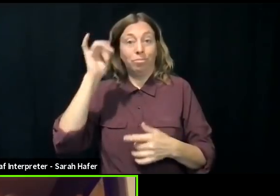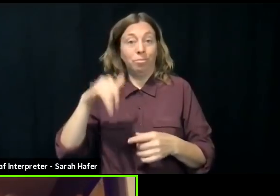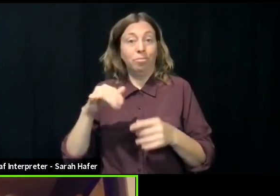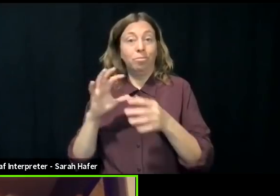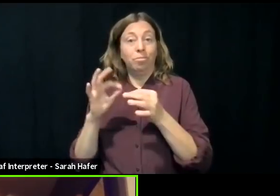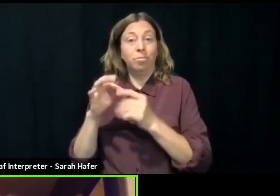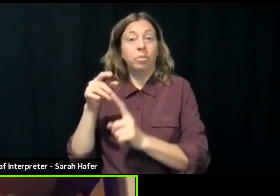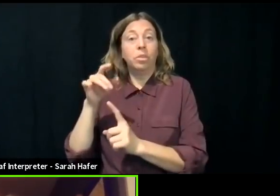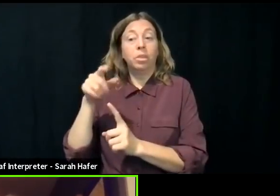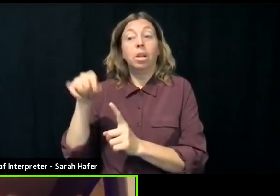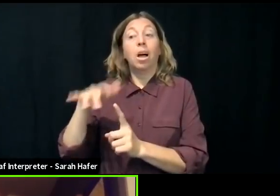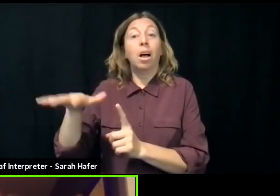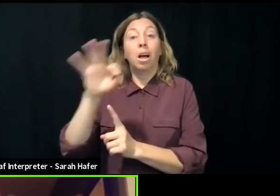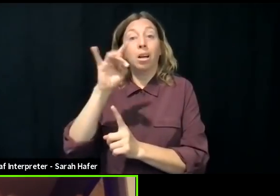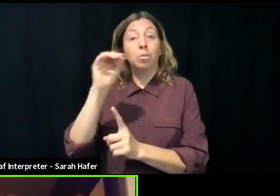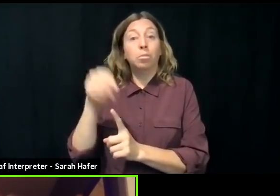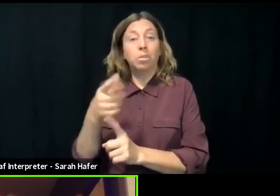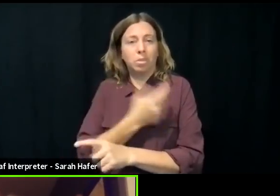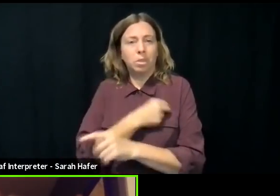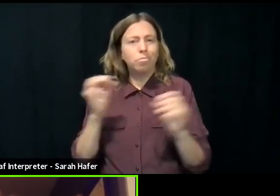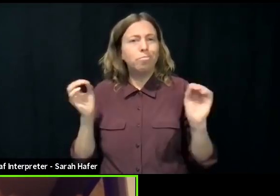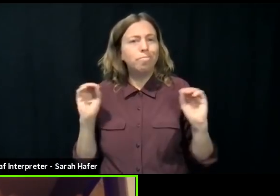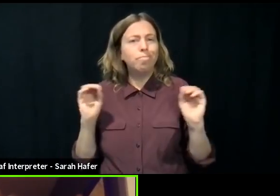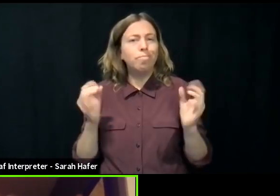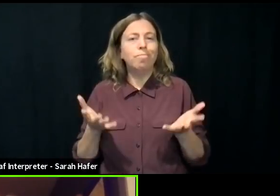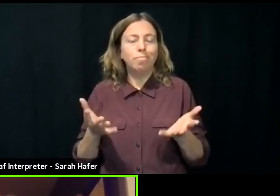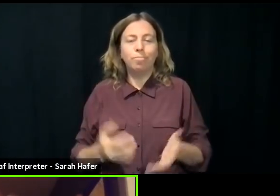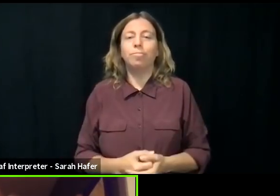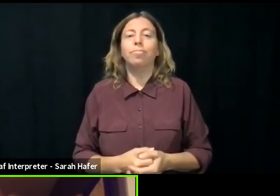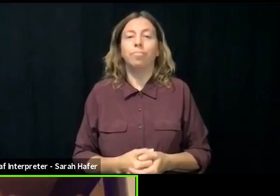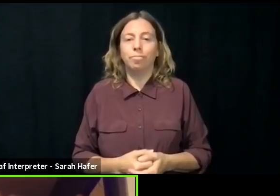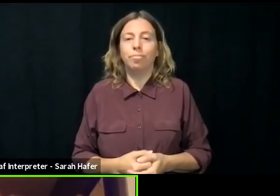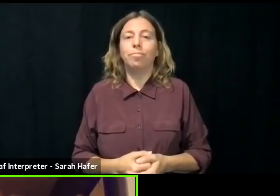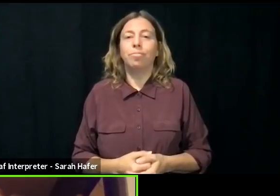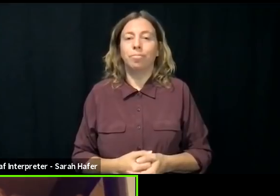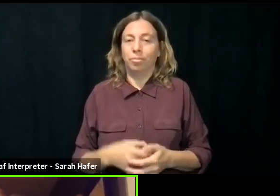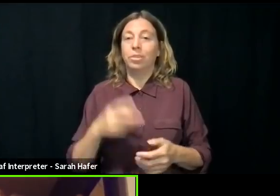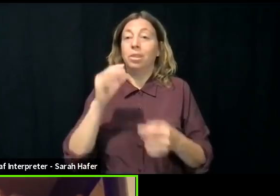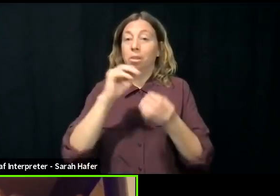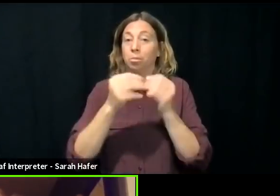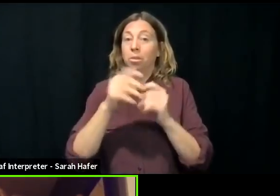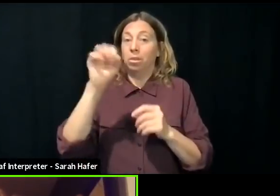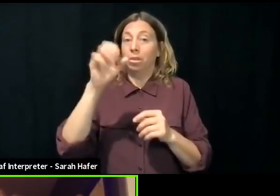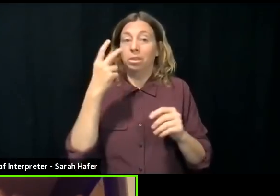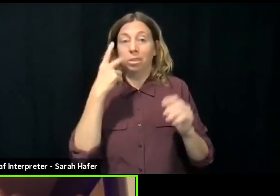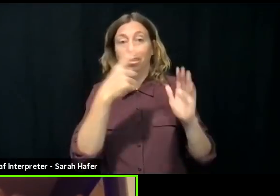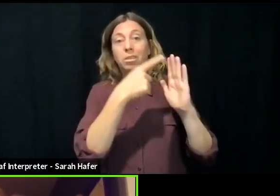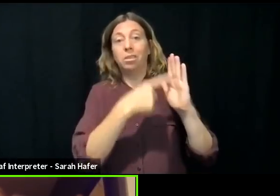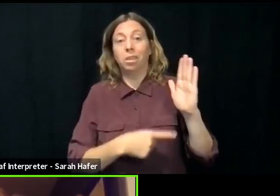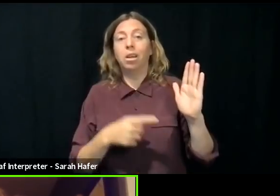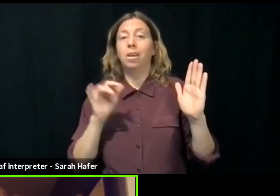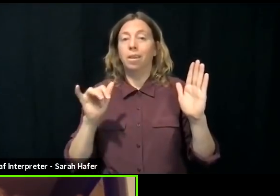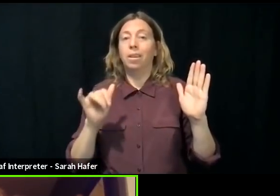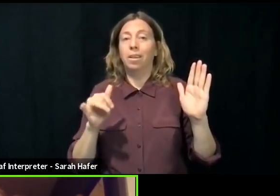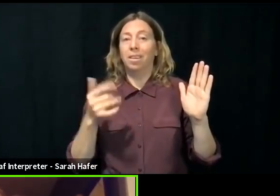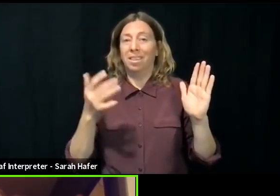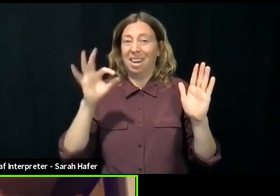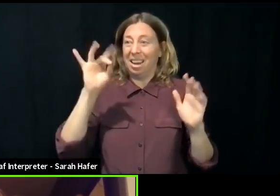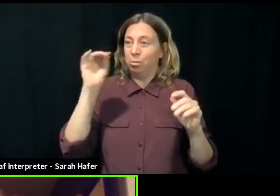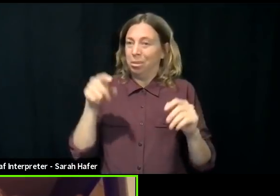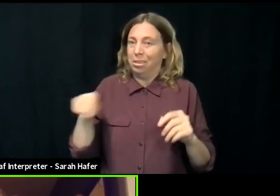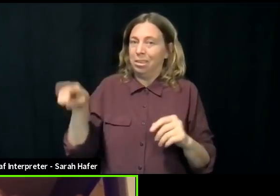daily count that we put out. These are individuals who had not yet been fully vaccinated. It prevents not only COVID, but also prevents